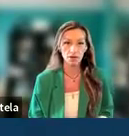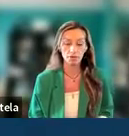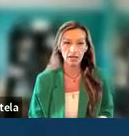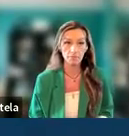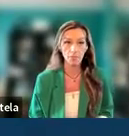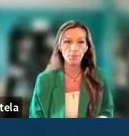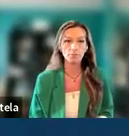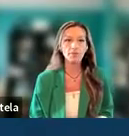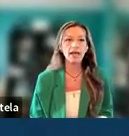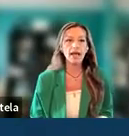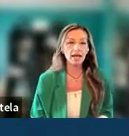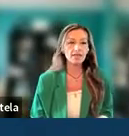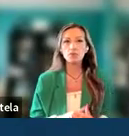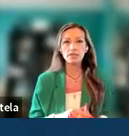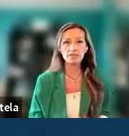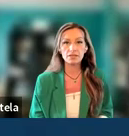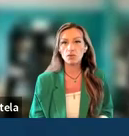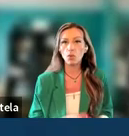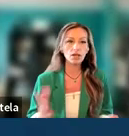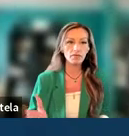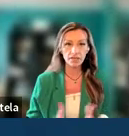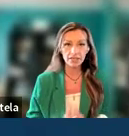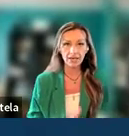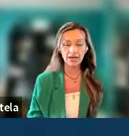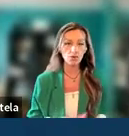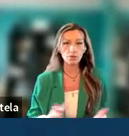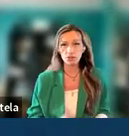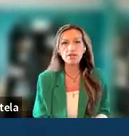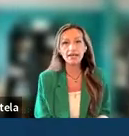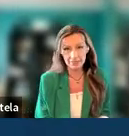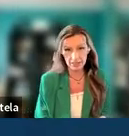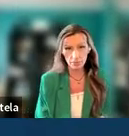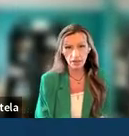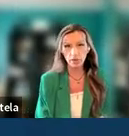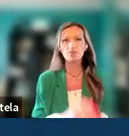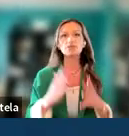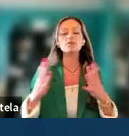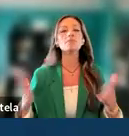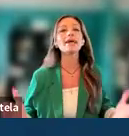was in jeopardy. And this was well over a decade, almost two decades into